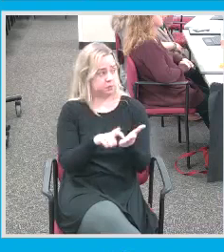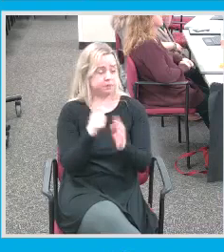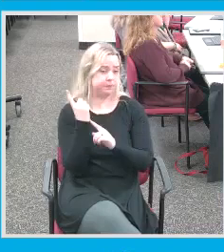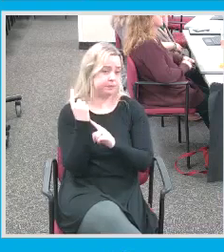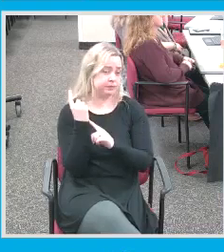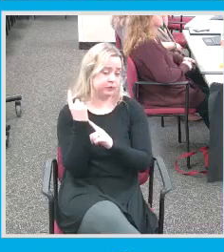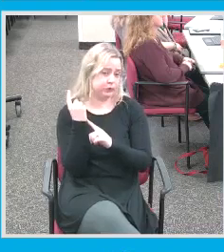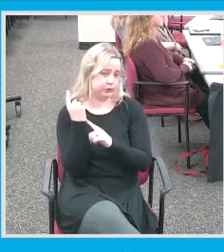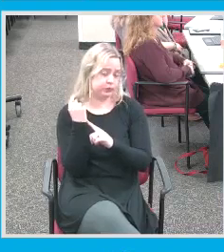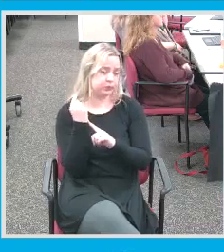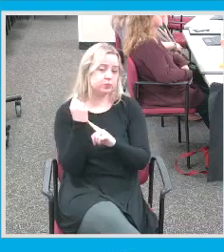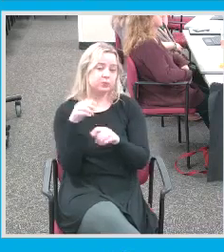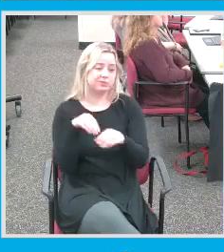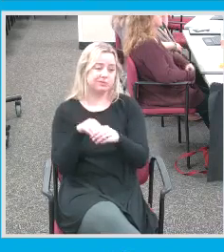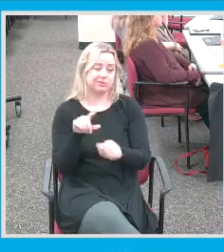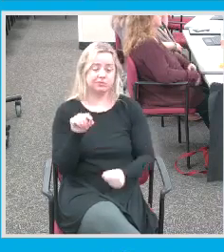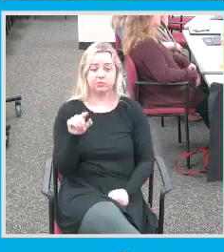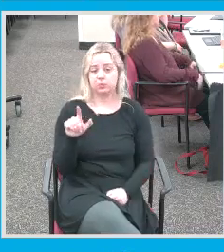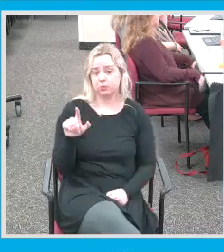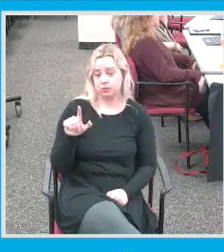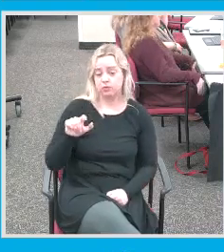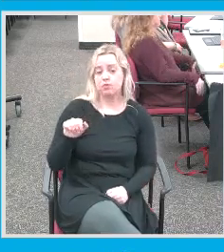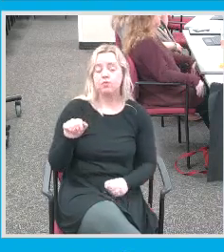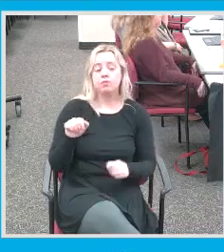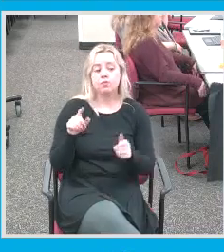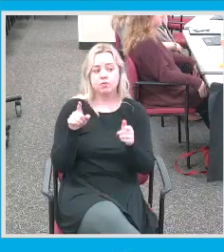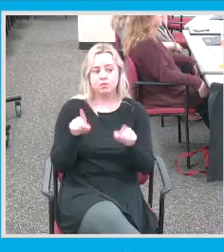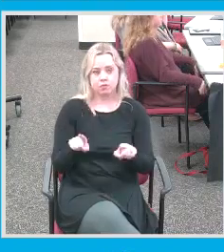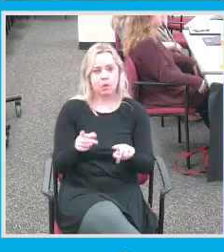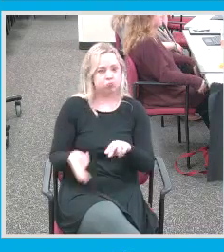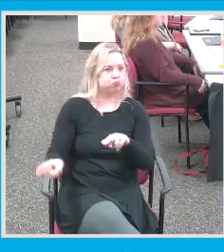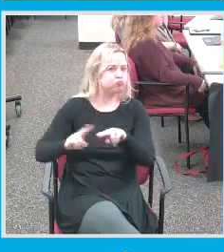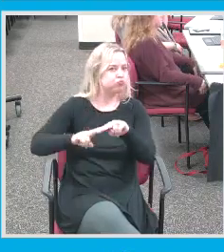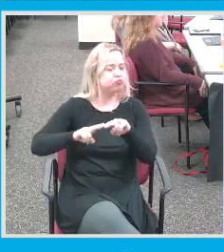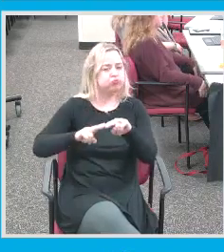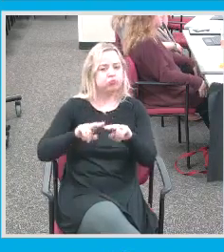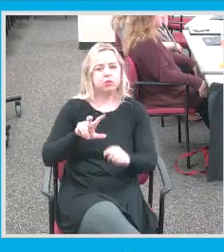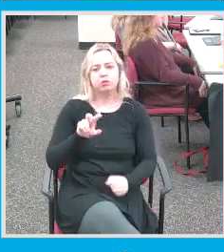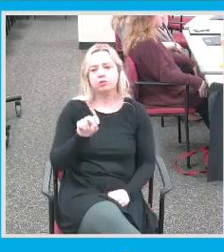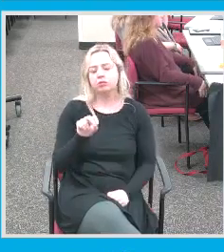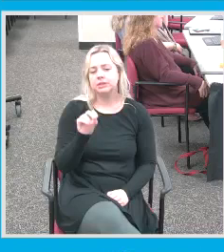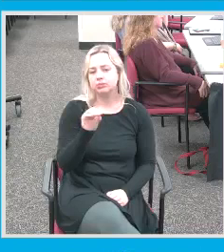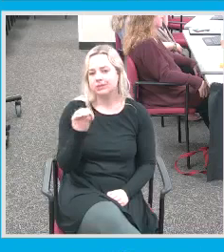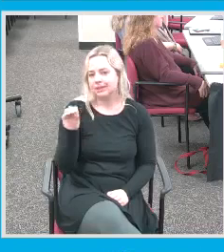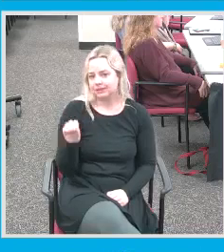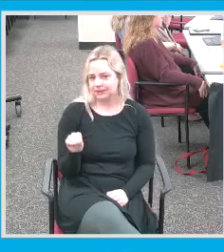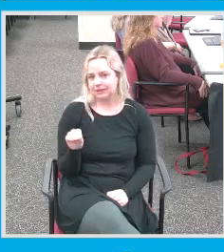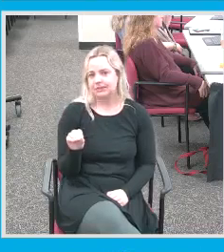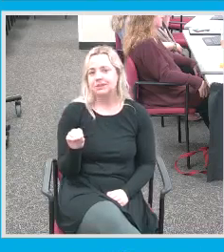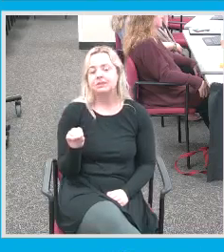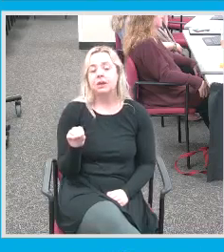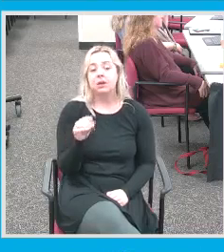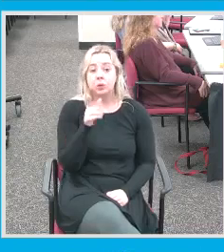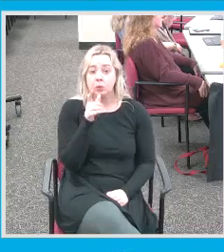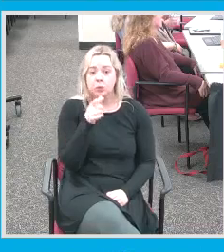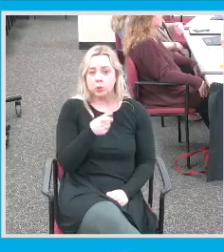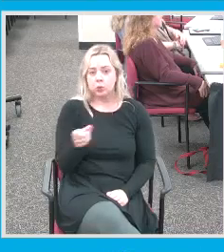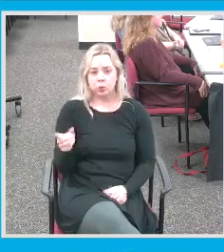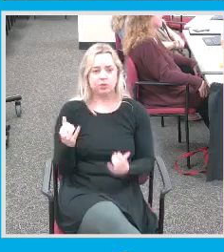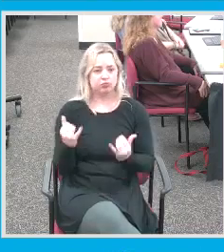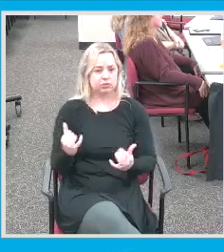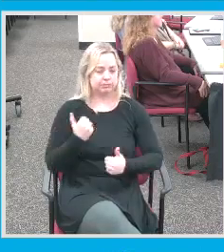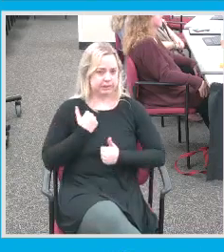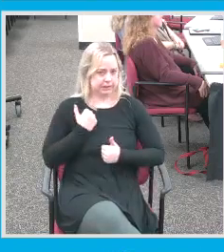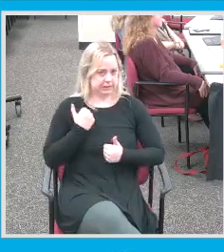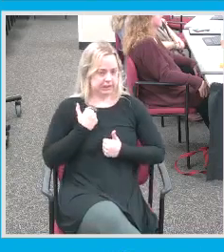year, in 21, we had a jump to 30% that were active military or